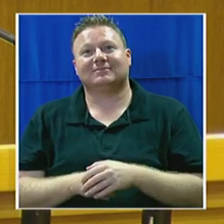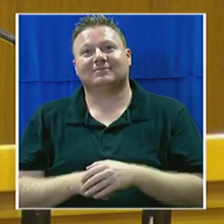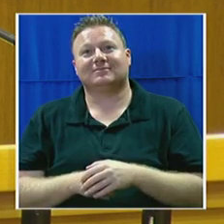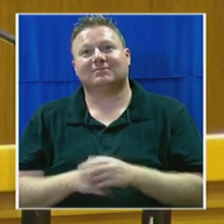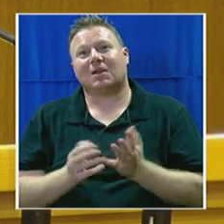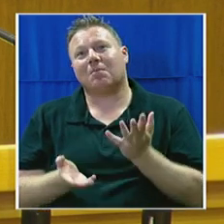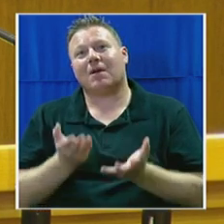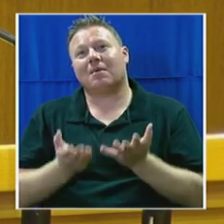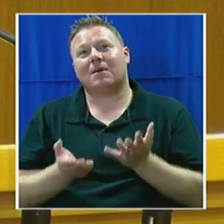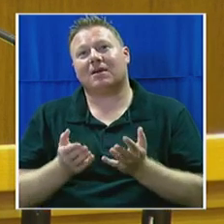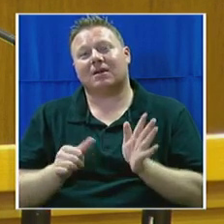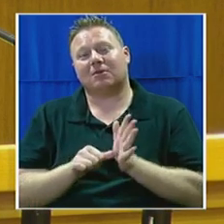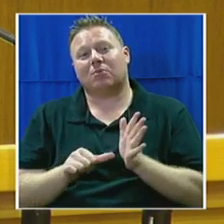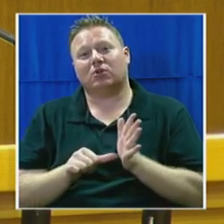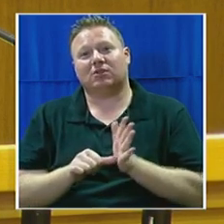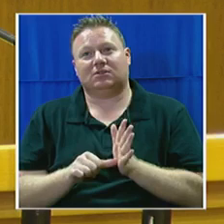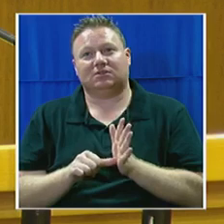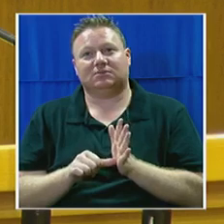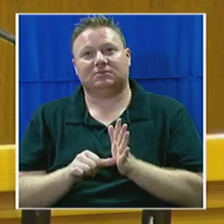perhaps it would be important,